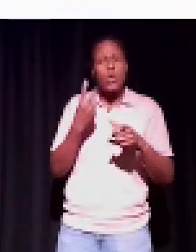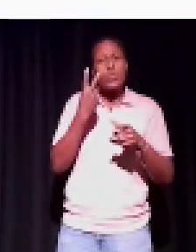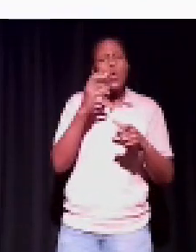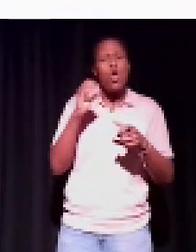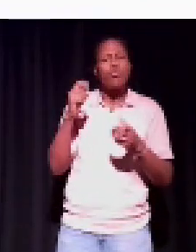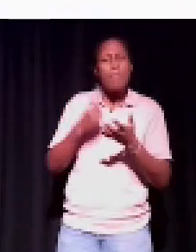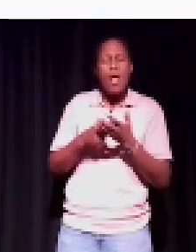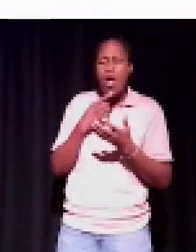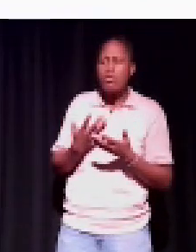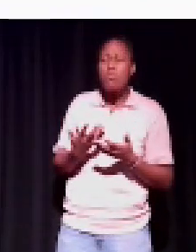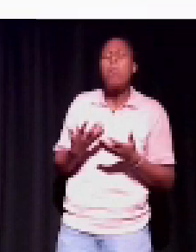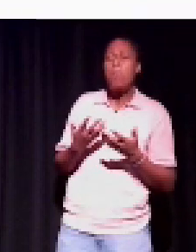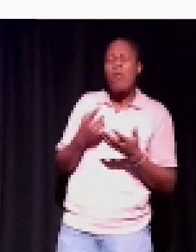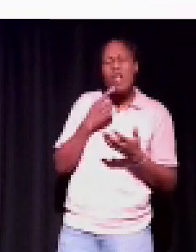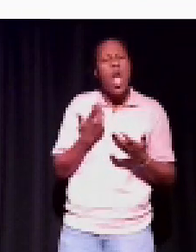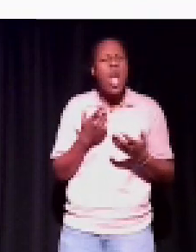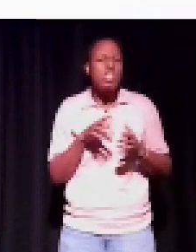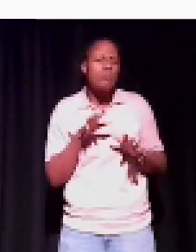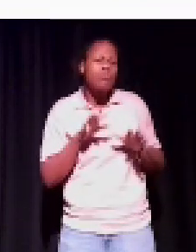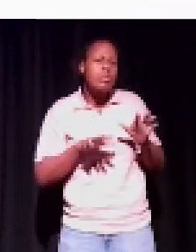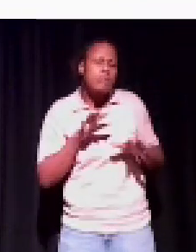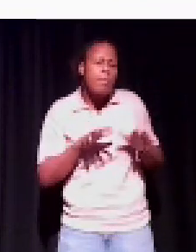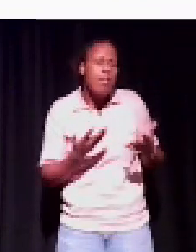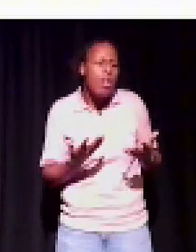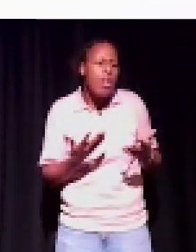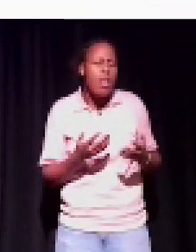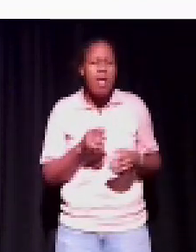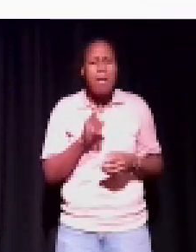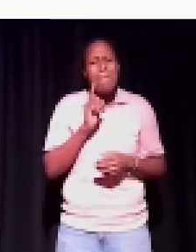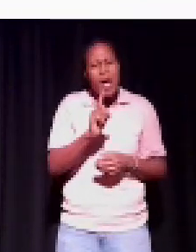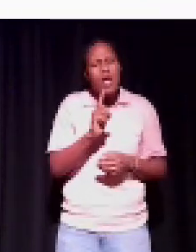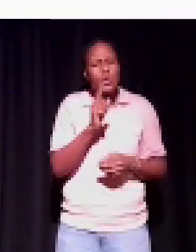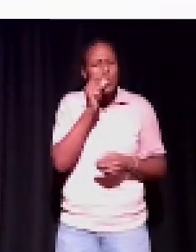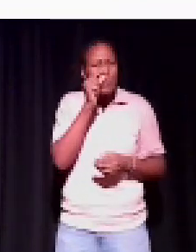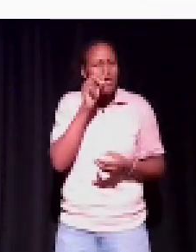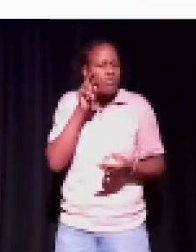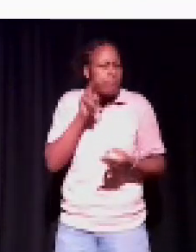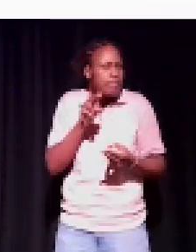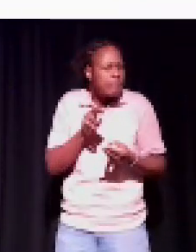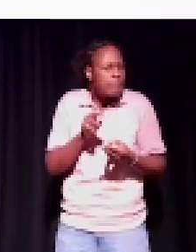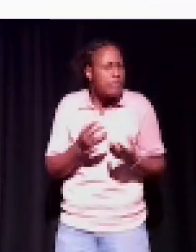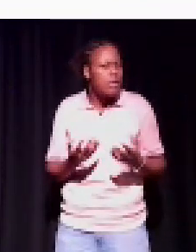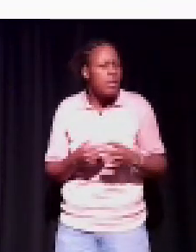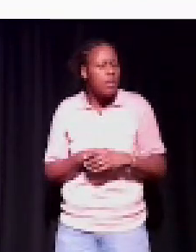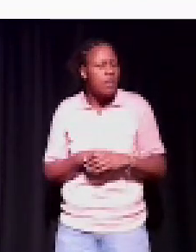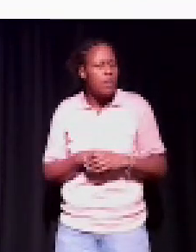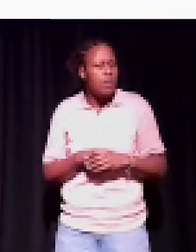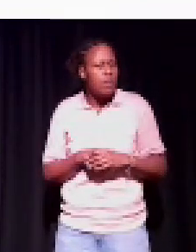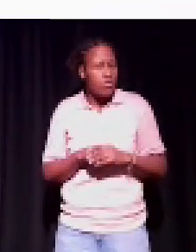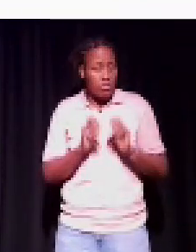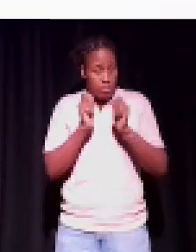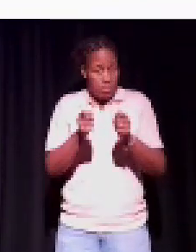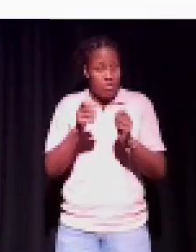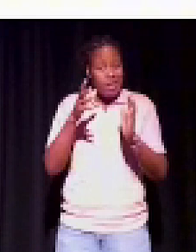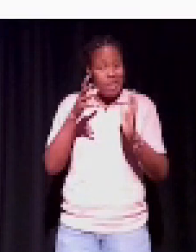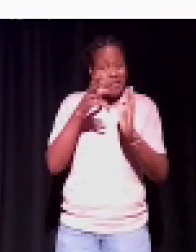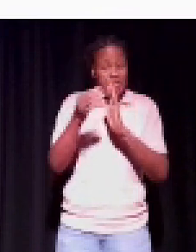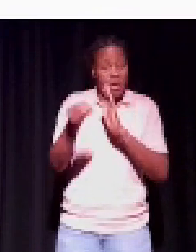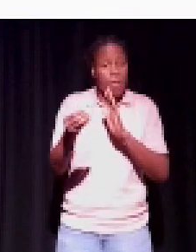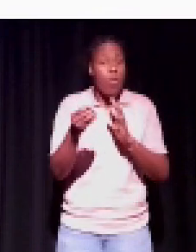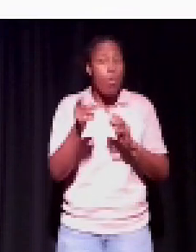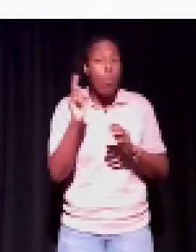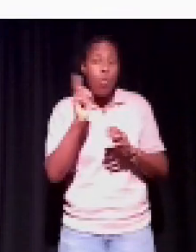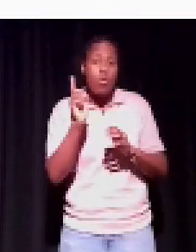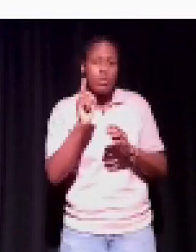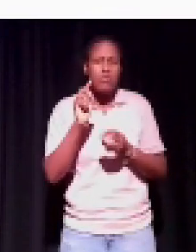in the grand scheme of things. But I think it could be cheaper. So just an example, the ones that you can get